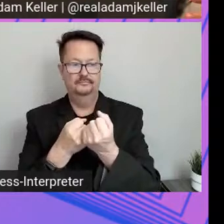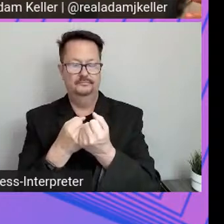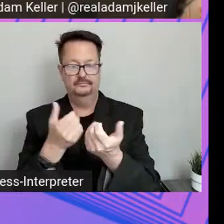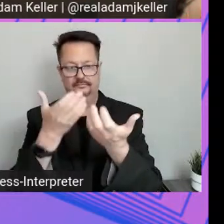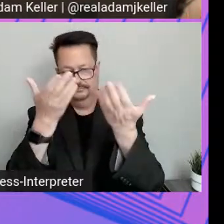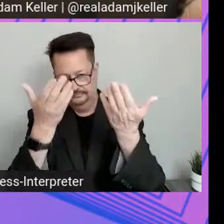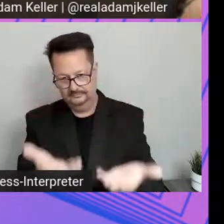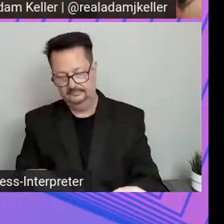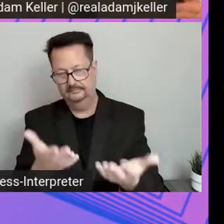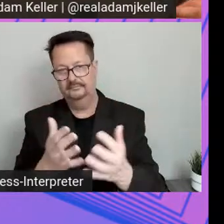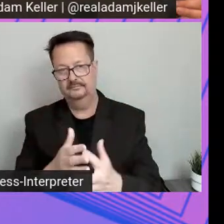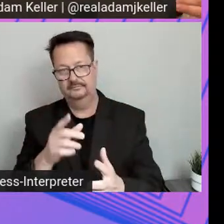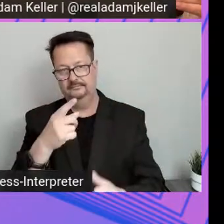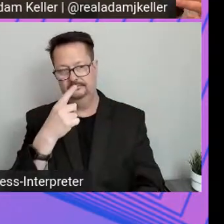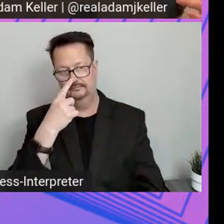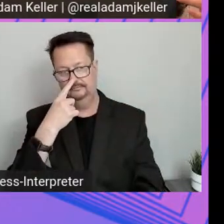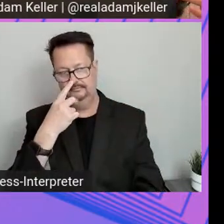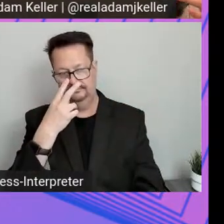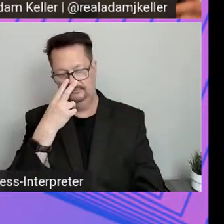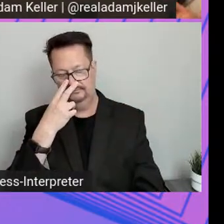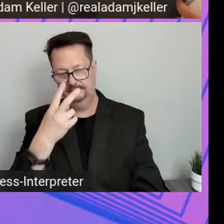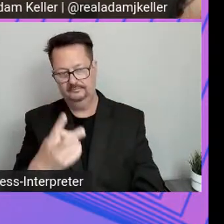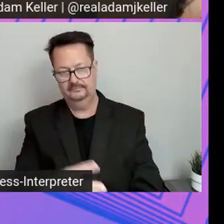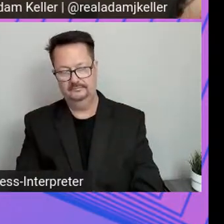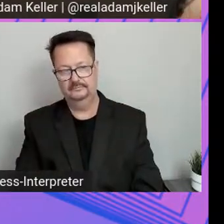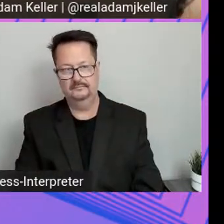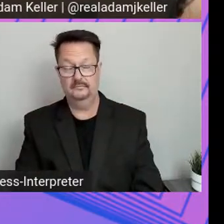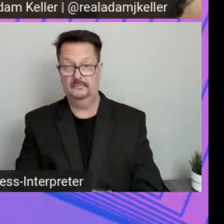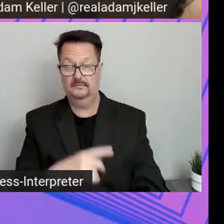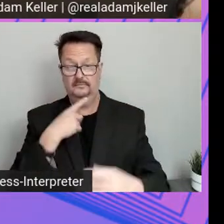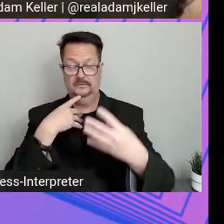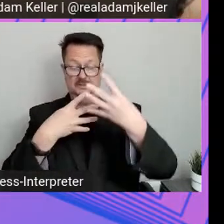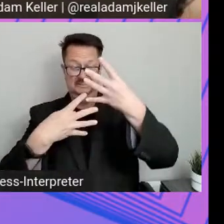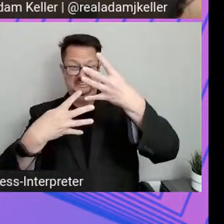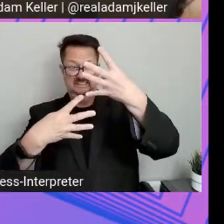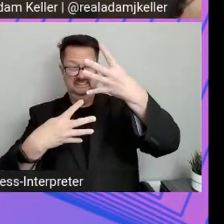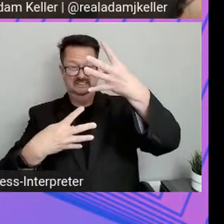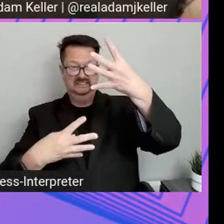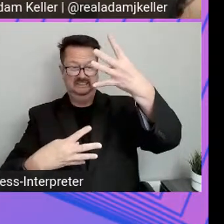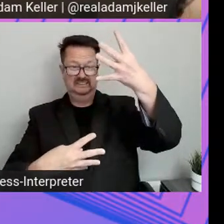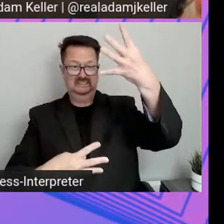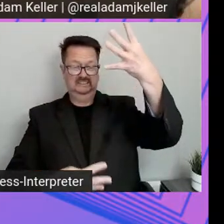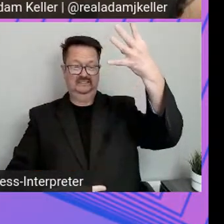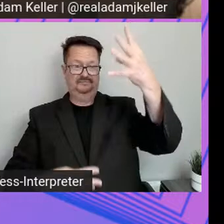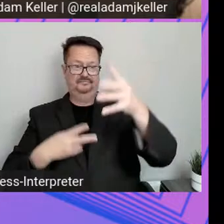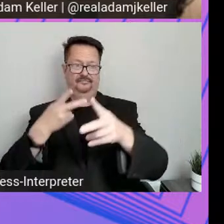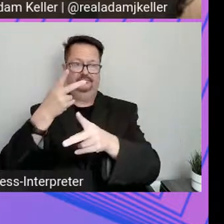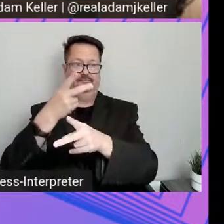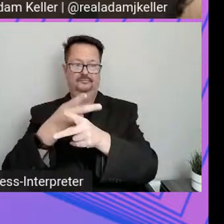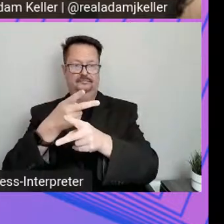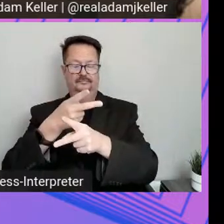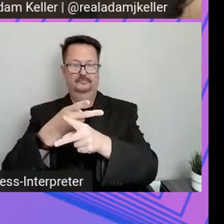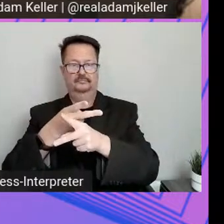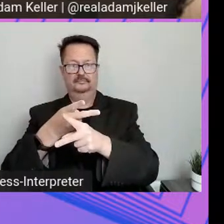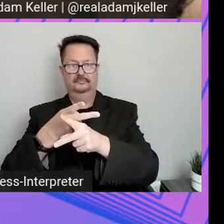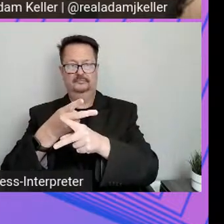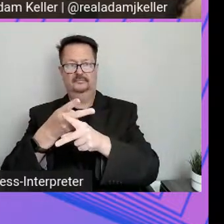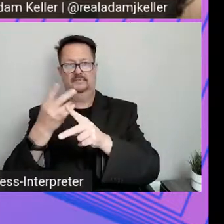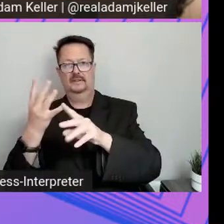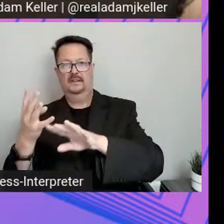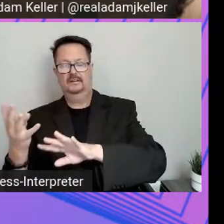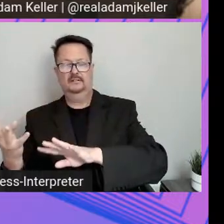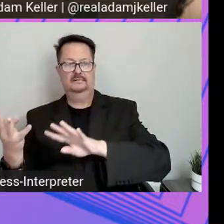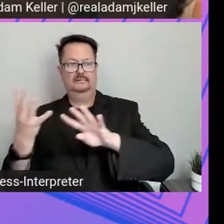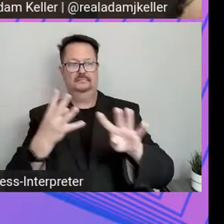And as you can see, there's a whole lot of stuff there that it's taken care of for me. And let's actually pipe it to a word